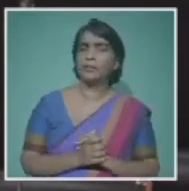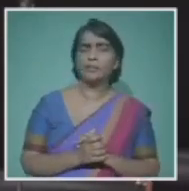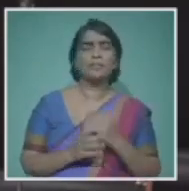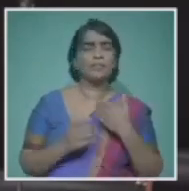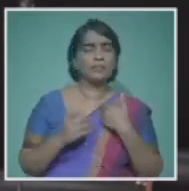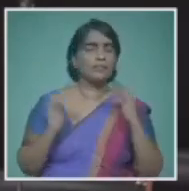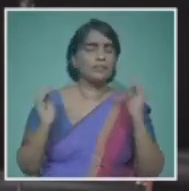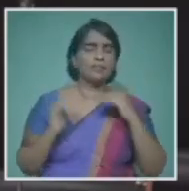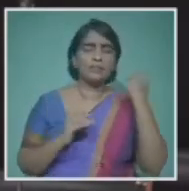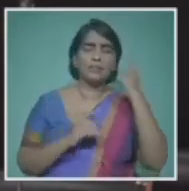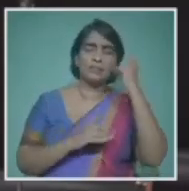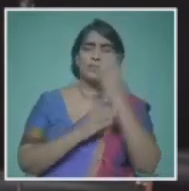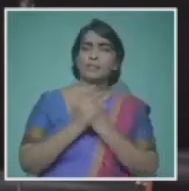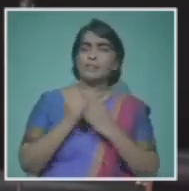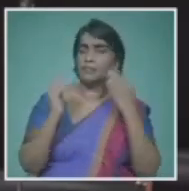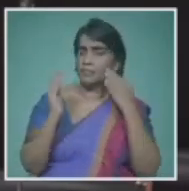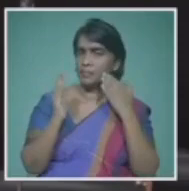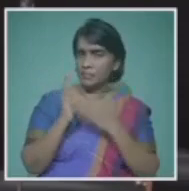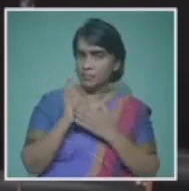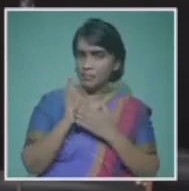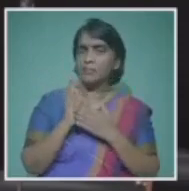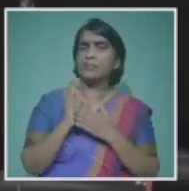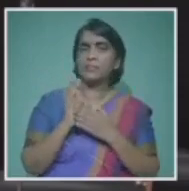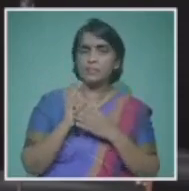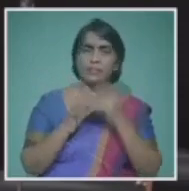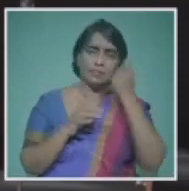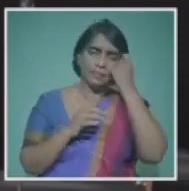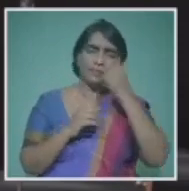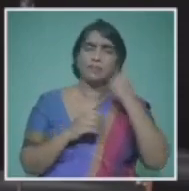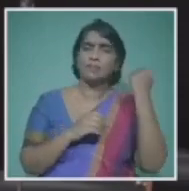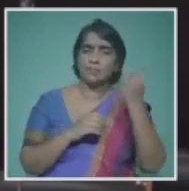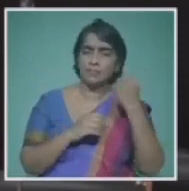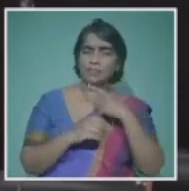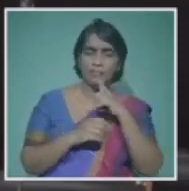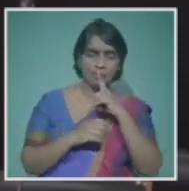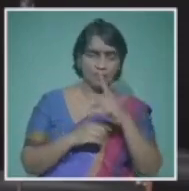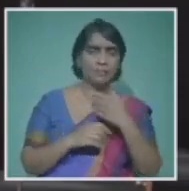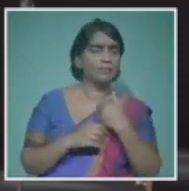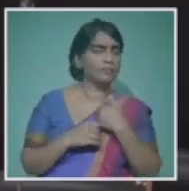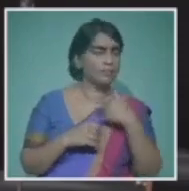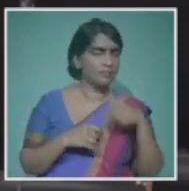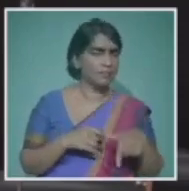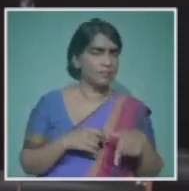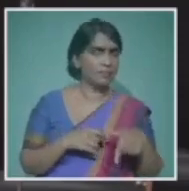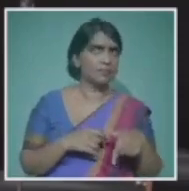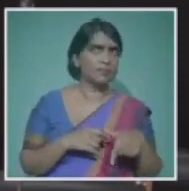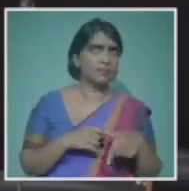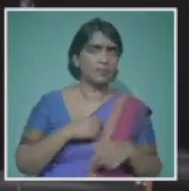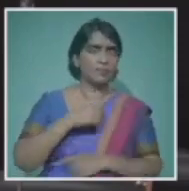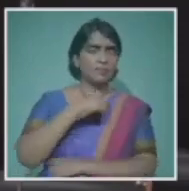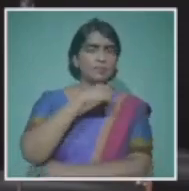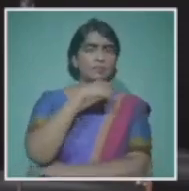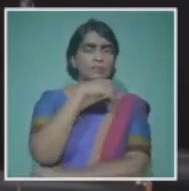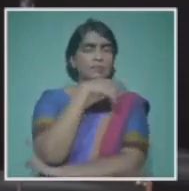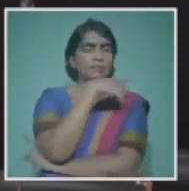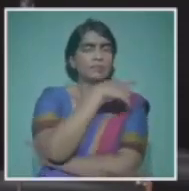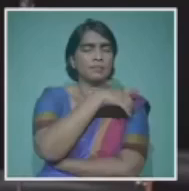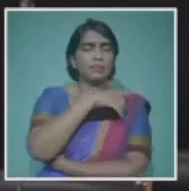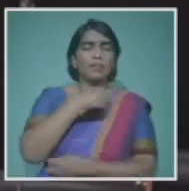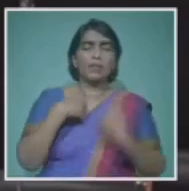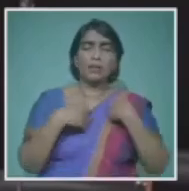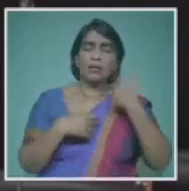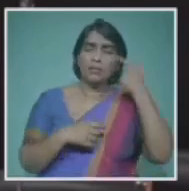also look at how we preserve and also show the distinct nature